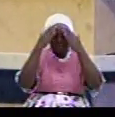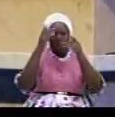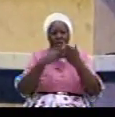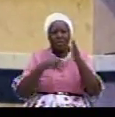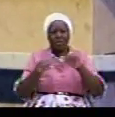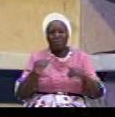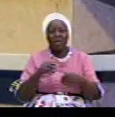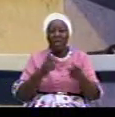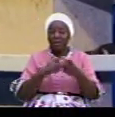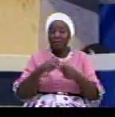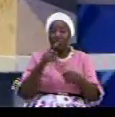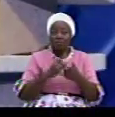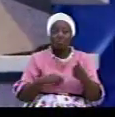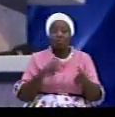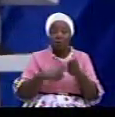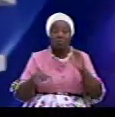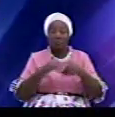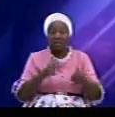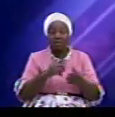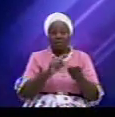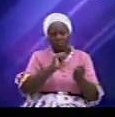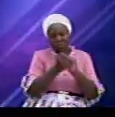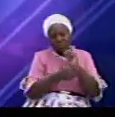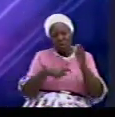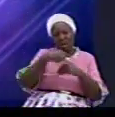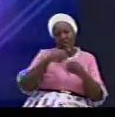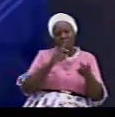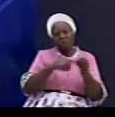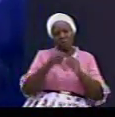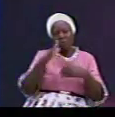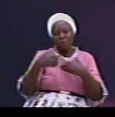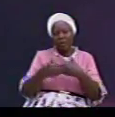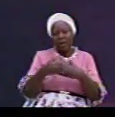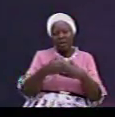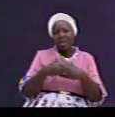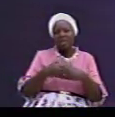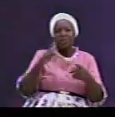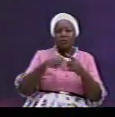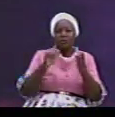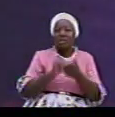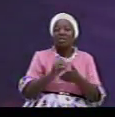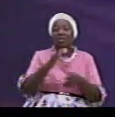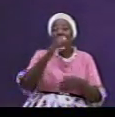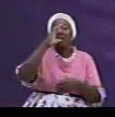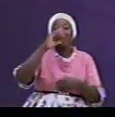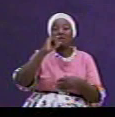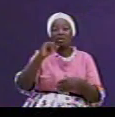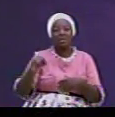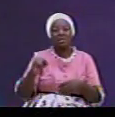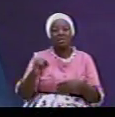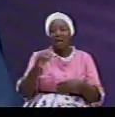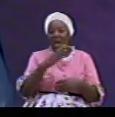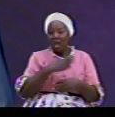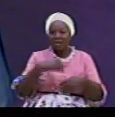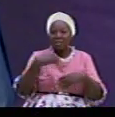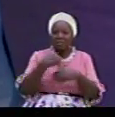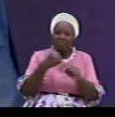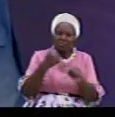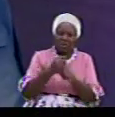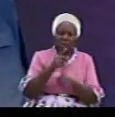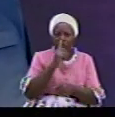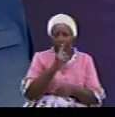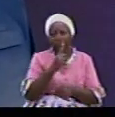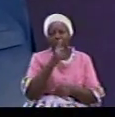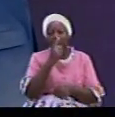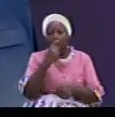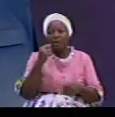you have been in. Turn around, turn your back to that drinking, and make sure that you